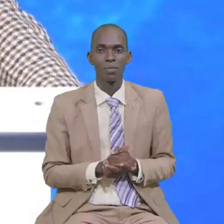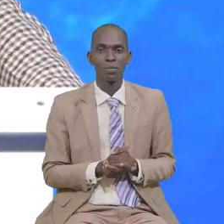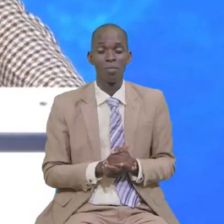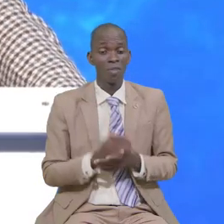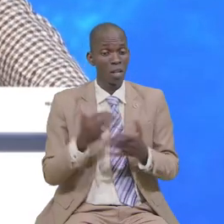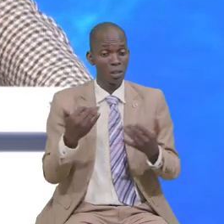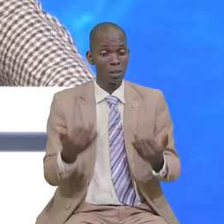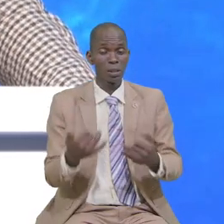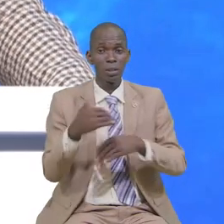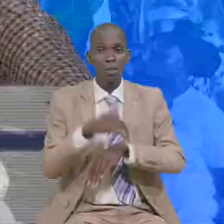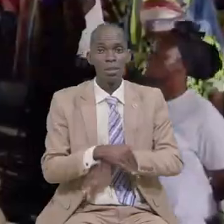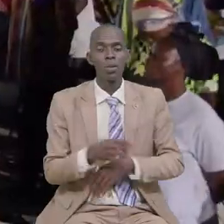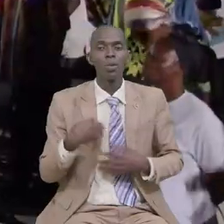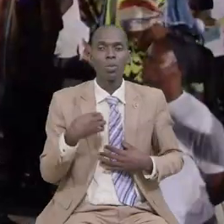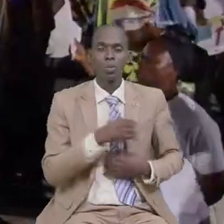Tonight we will see.